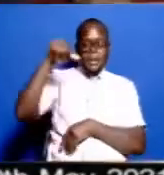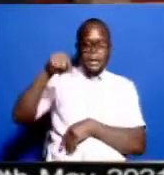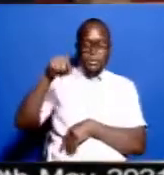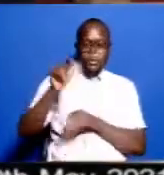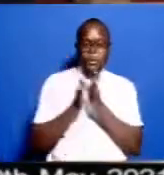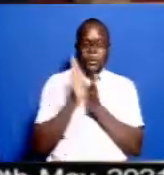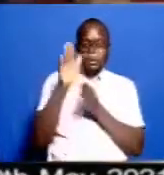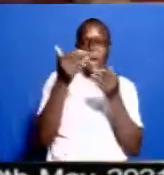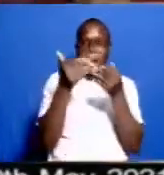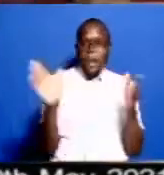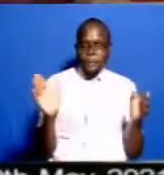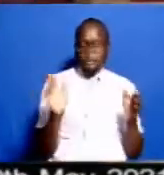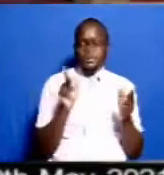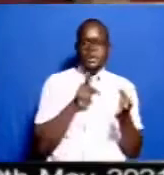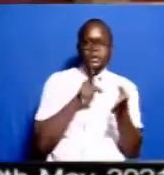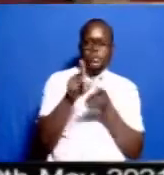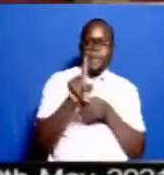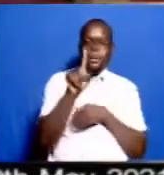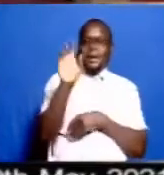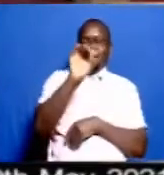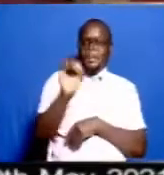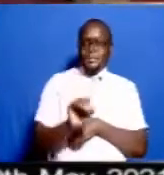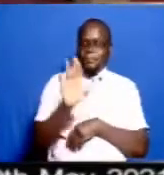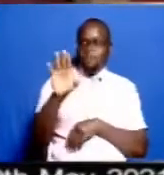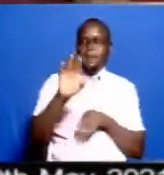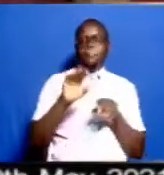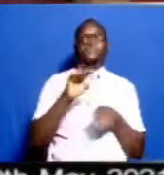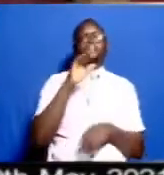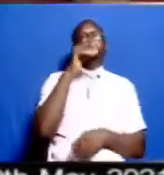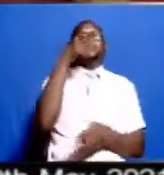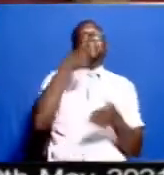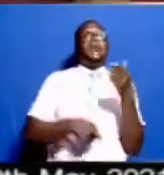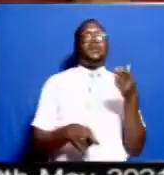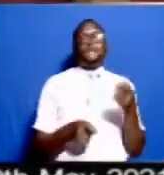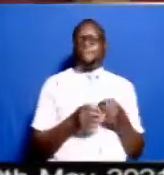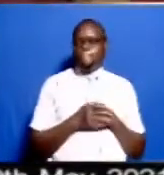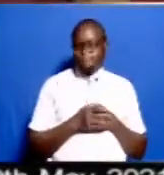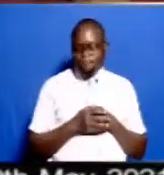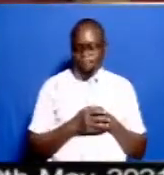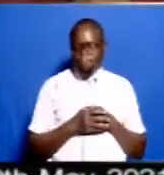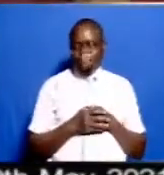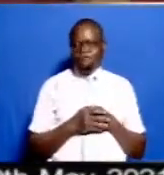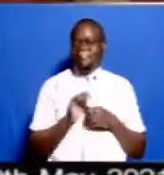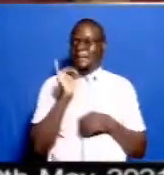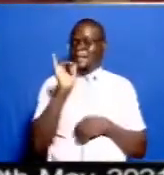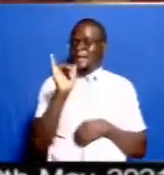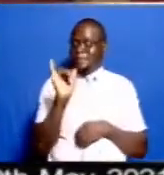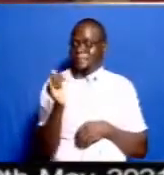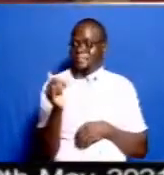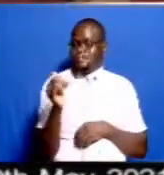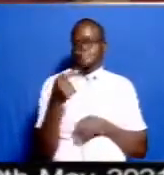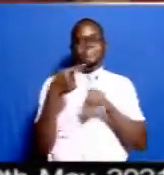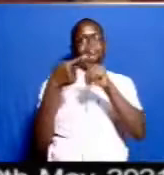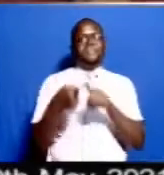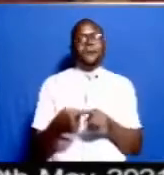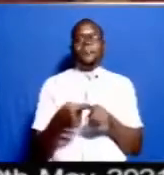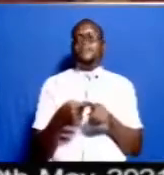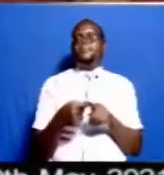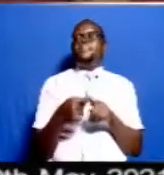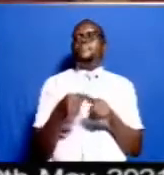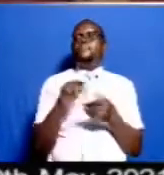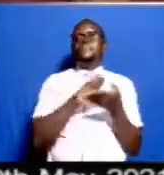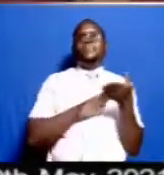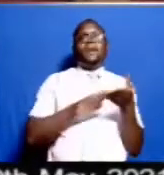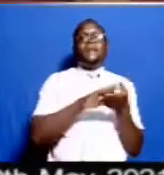losses to then pay 1% of its global turnover as minimum tax is actually killing it, or